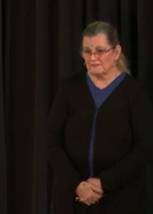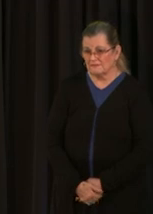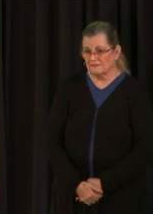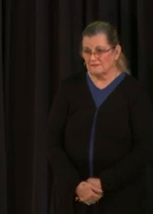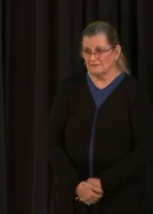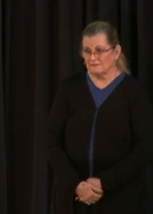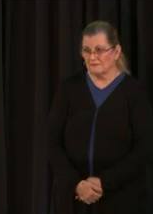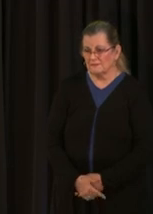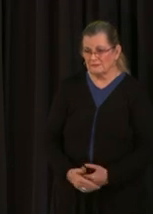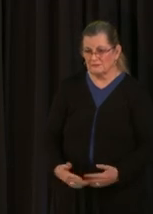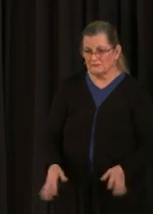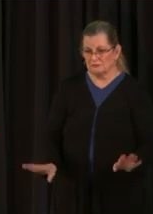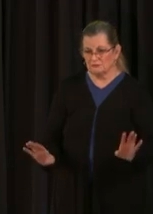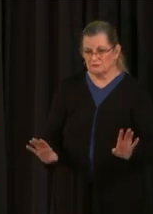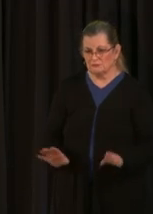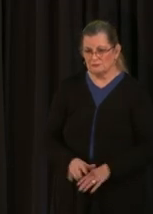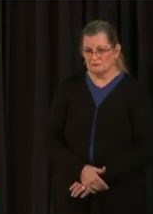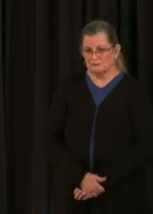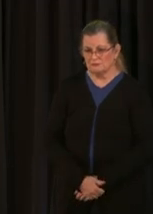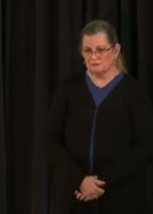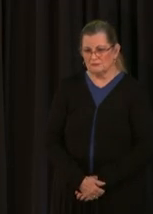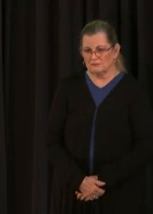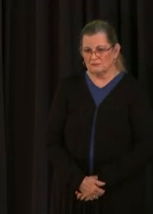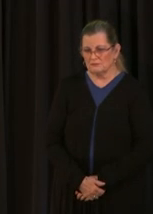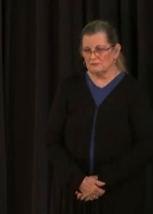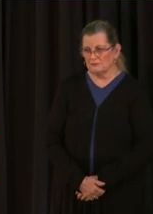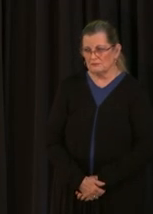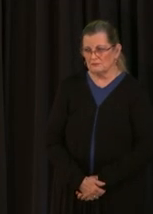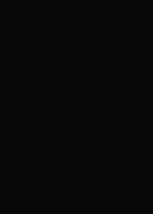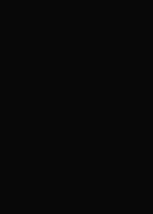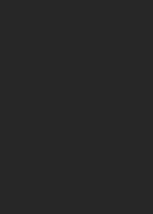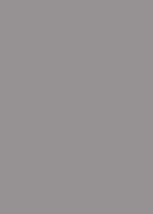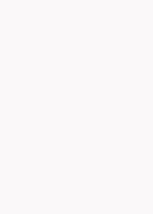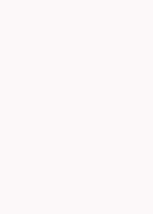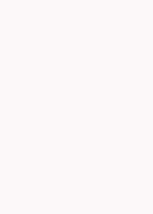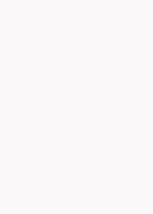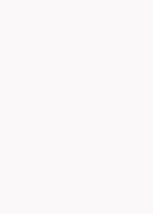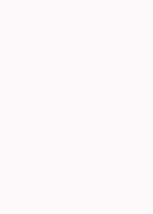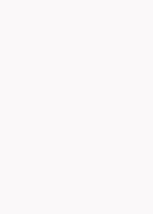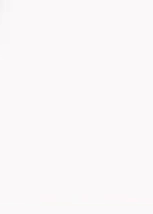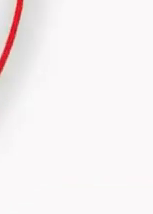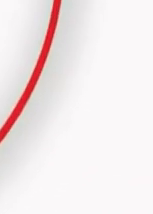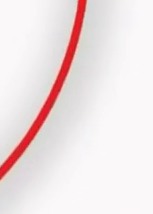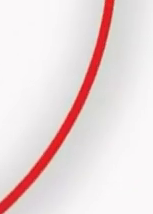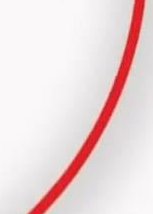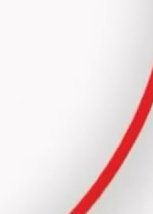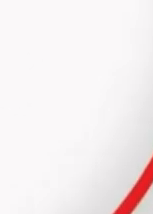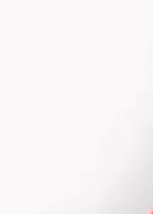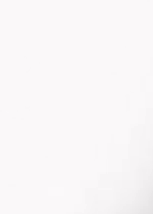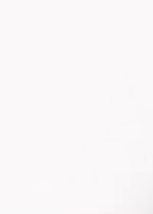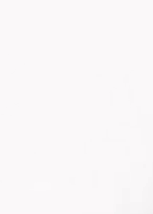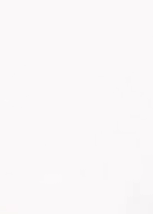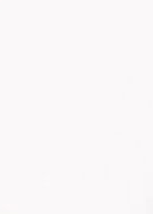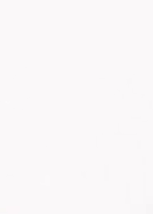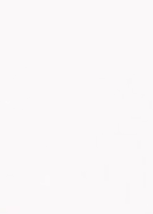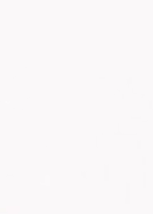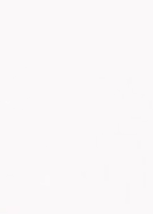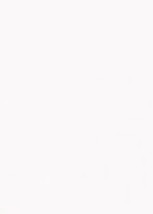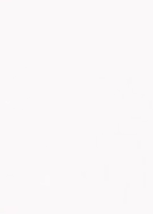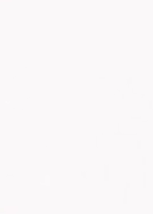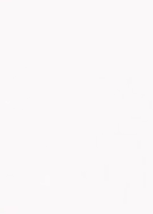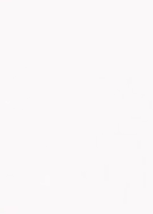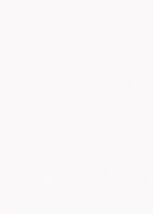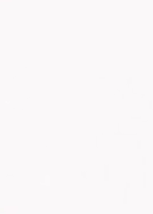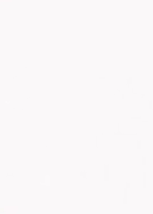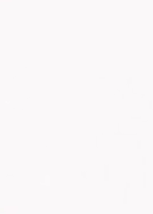to understand what buses and service availability exist. But we have ramped up service, and we did that again to